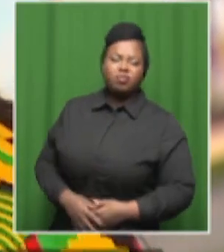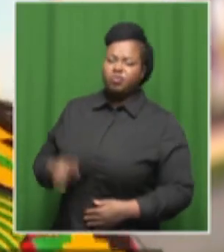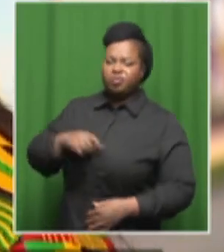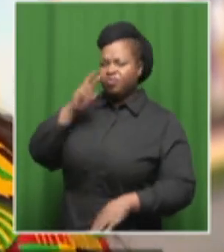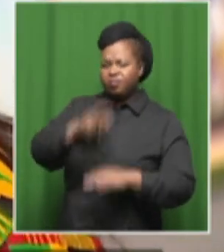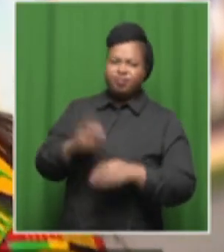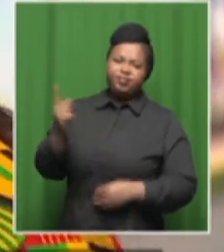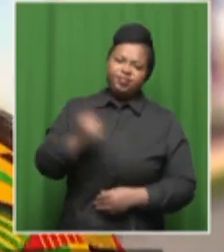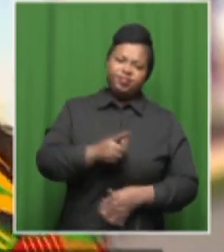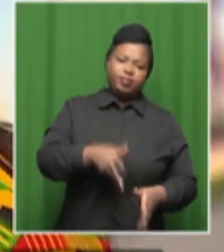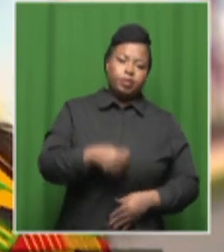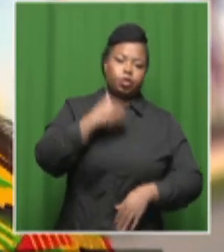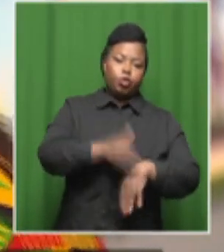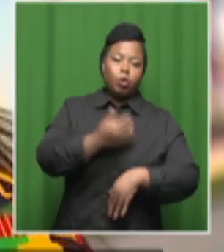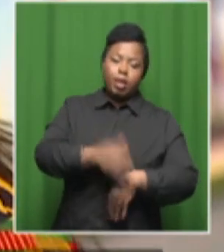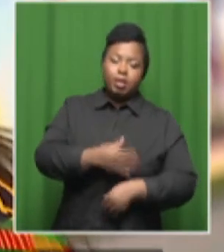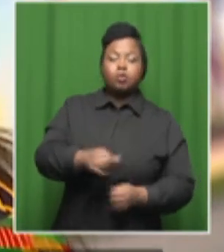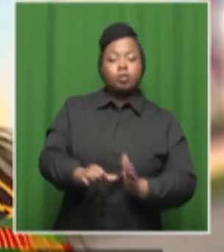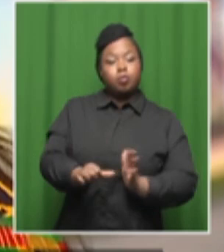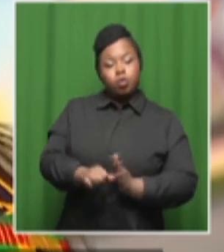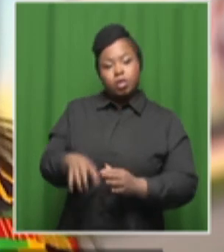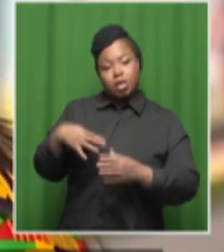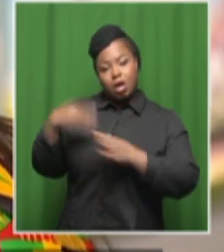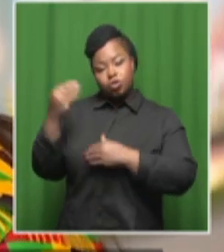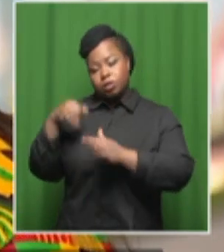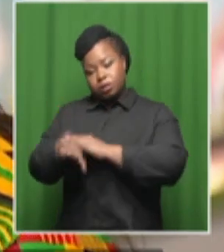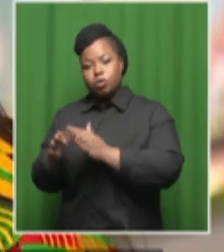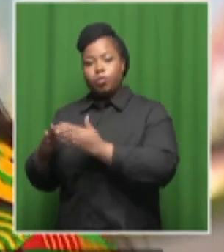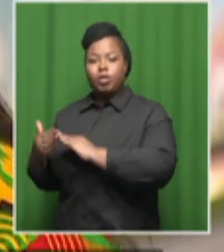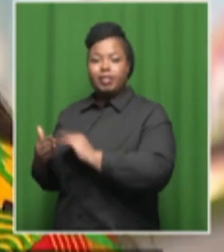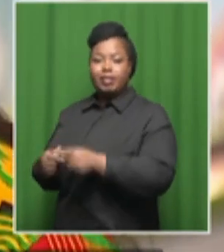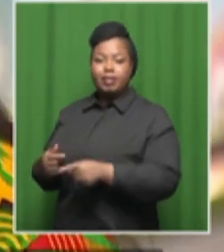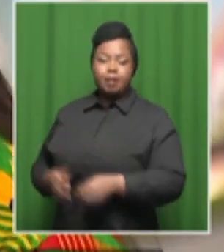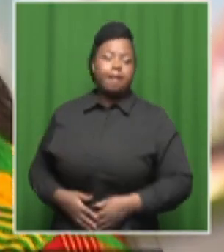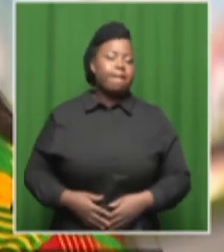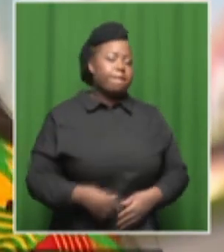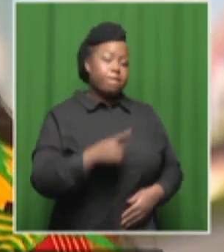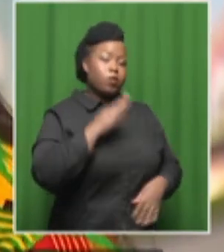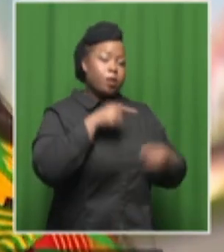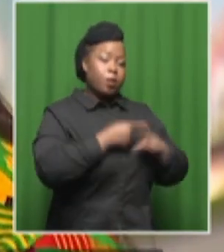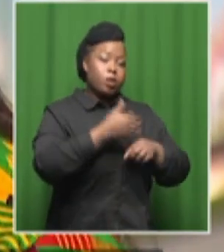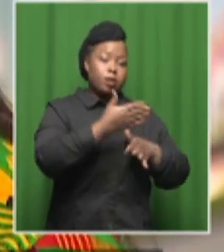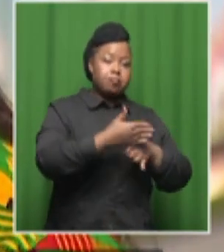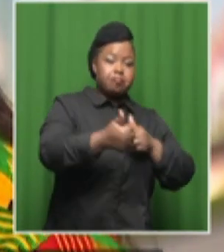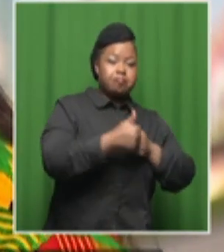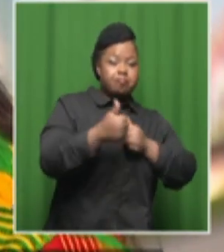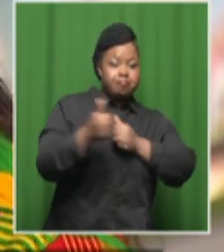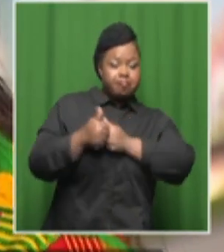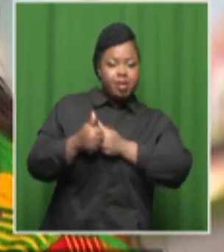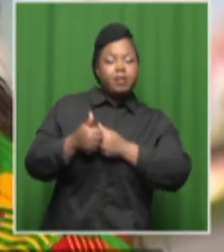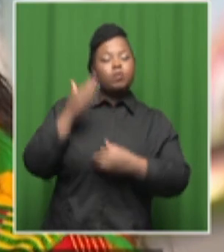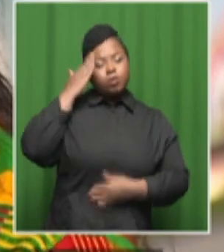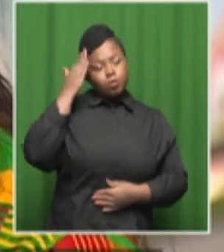here when it's too late. So outreach is the word. You also spoke about collaboration, and I mean, as much as it's going to